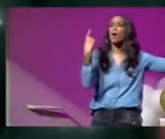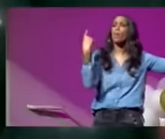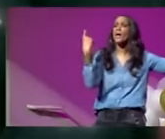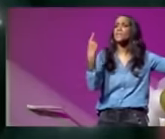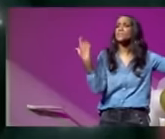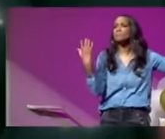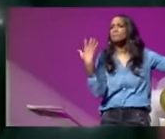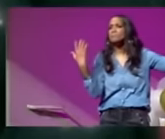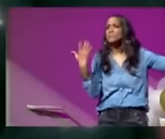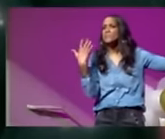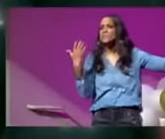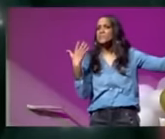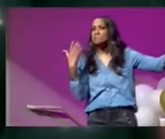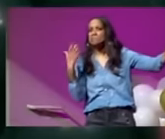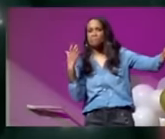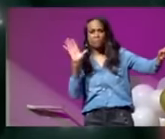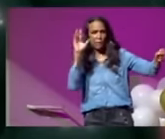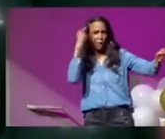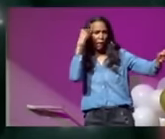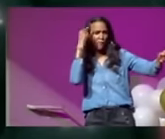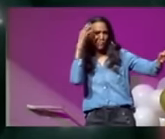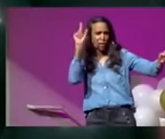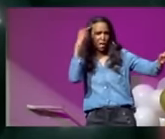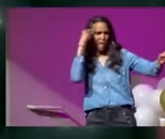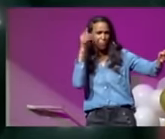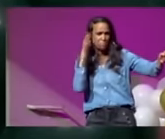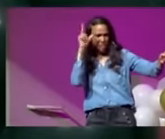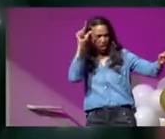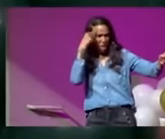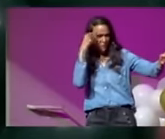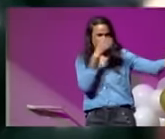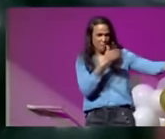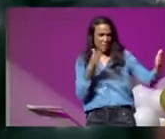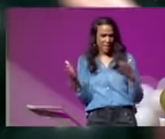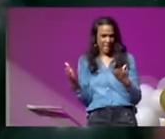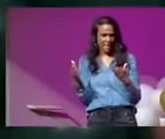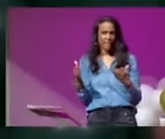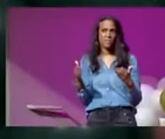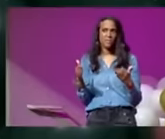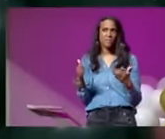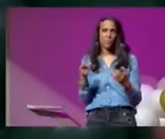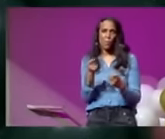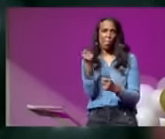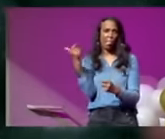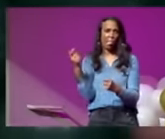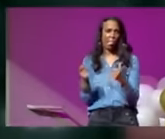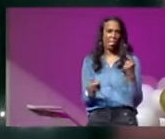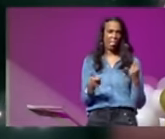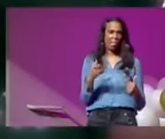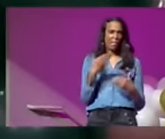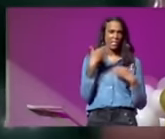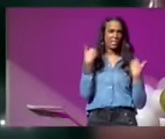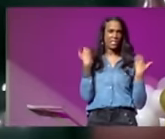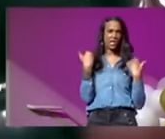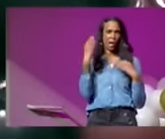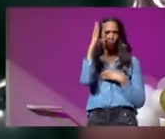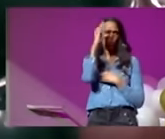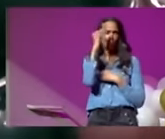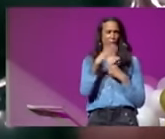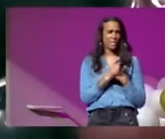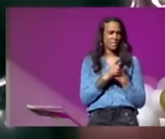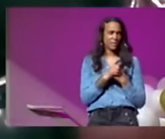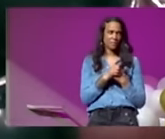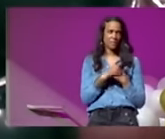the agenda of Herod a determination to get rid of our young boys. And so